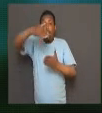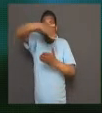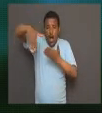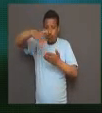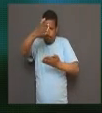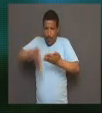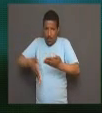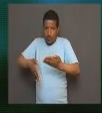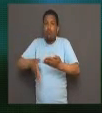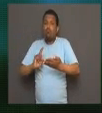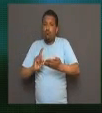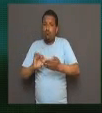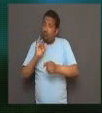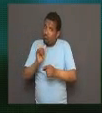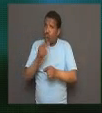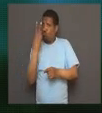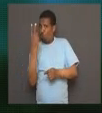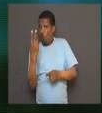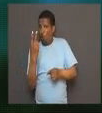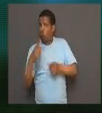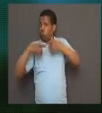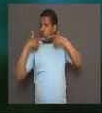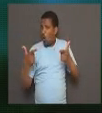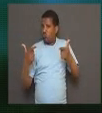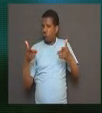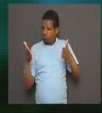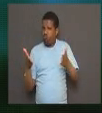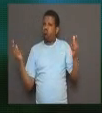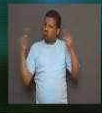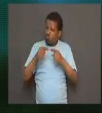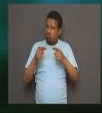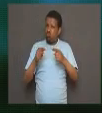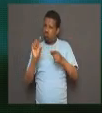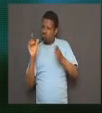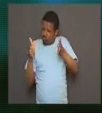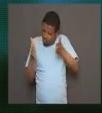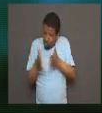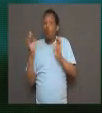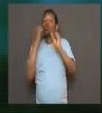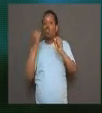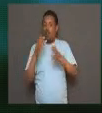Boundaries should be neither too broad nor too narrow.